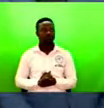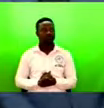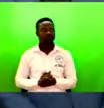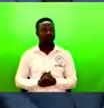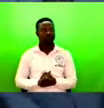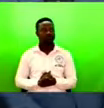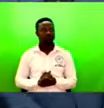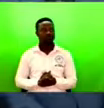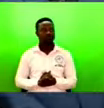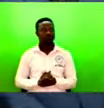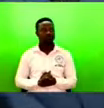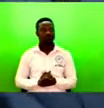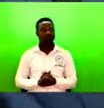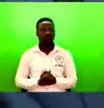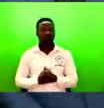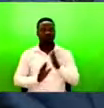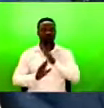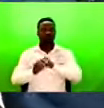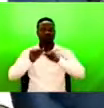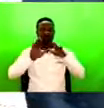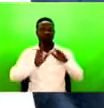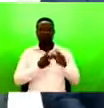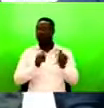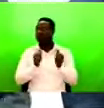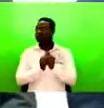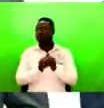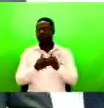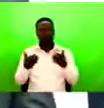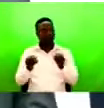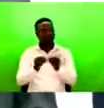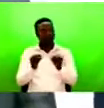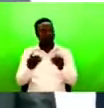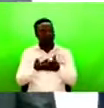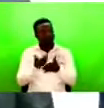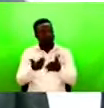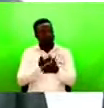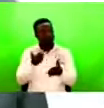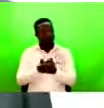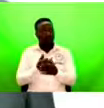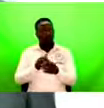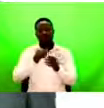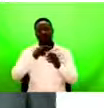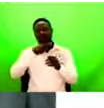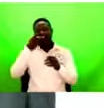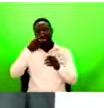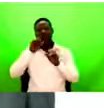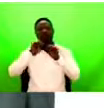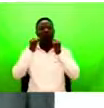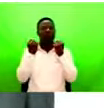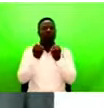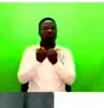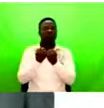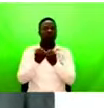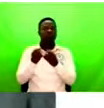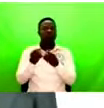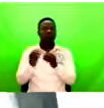Now, God has also blessed us with a new pencils director, and this is Ovesia